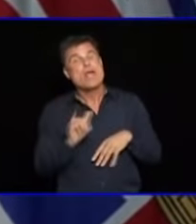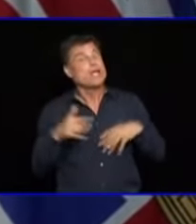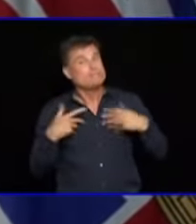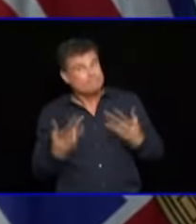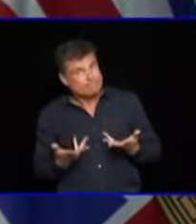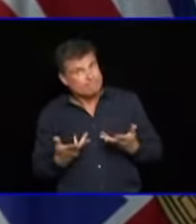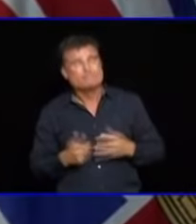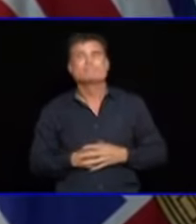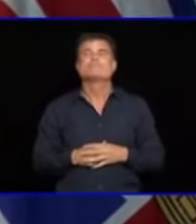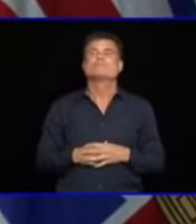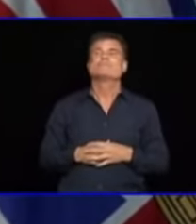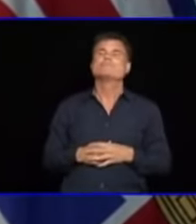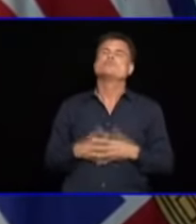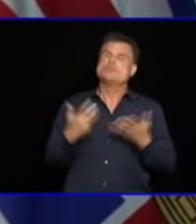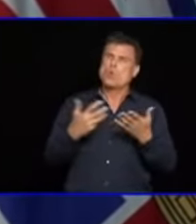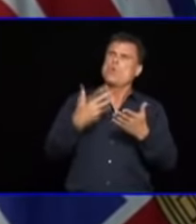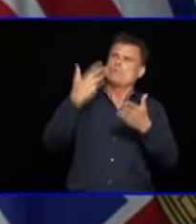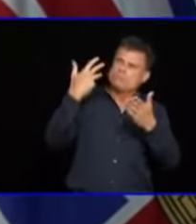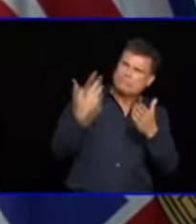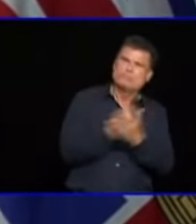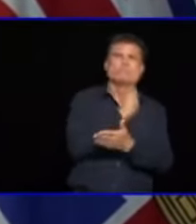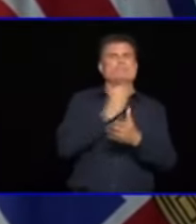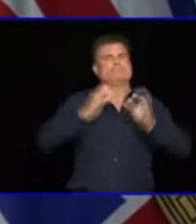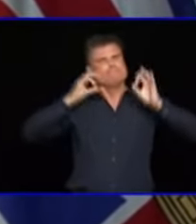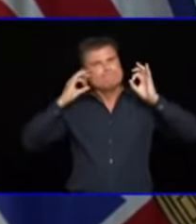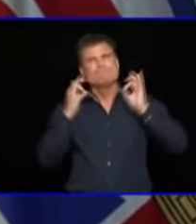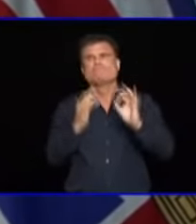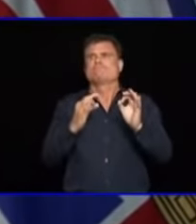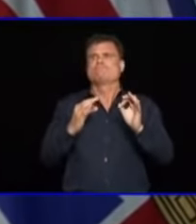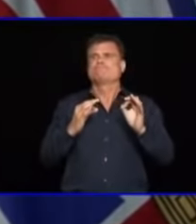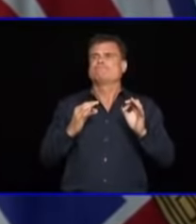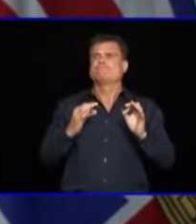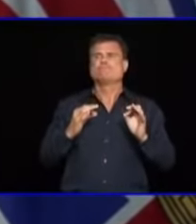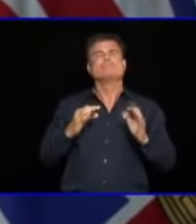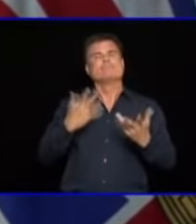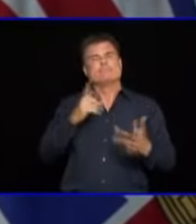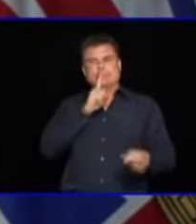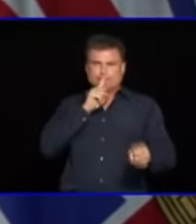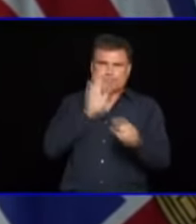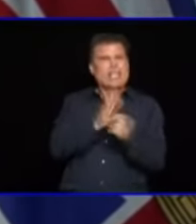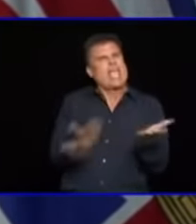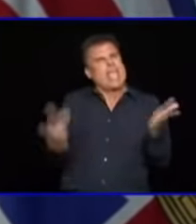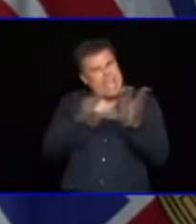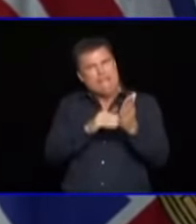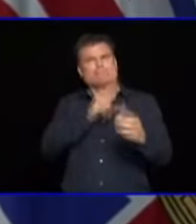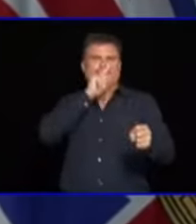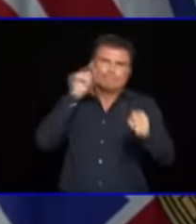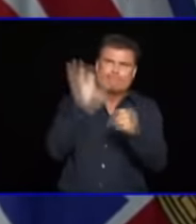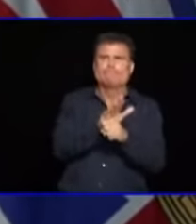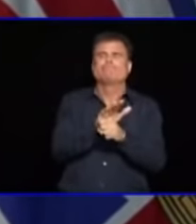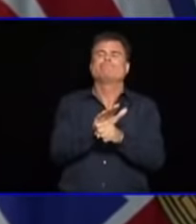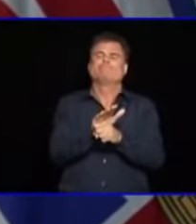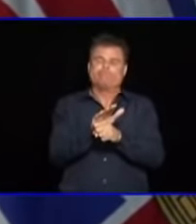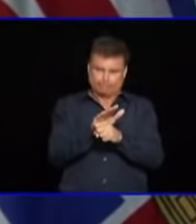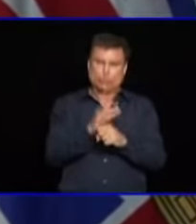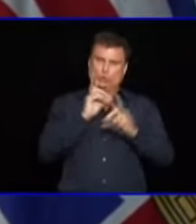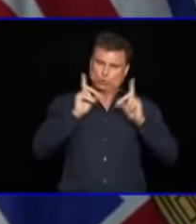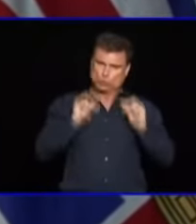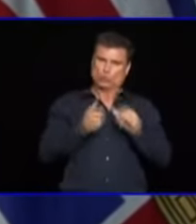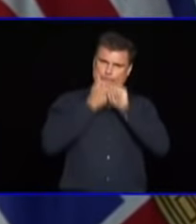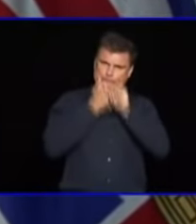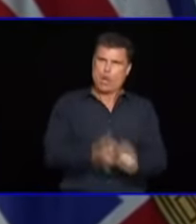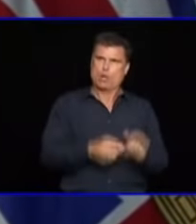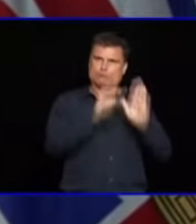the weekend that we recommit ourselves to stopping the spread. We need to use our skills always.